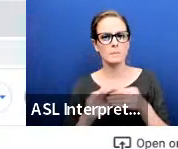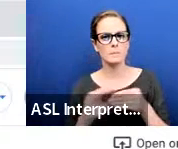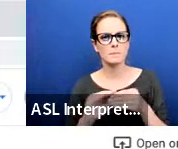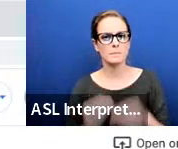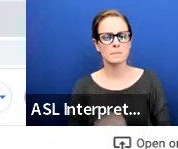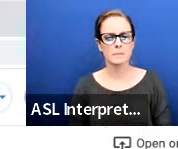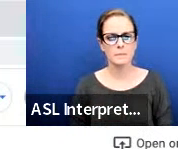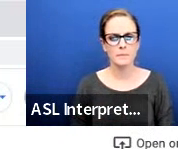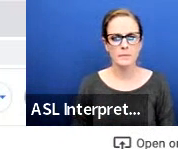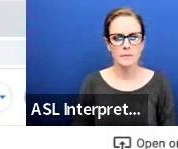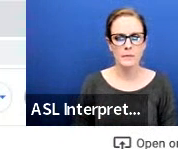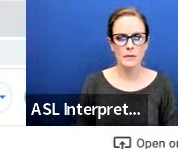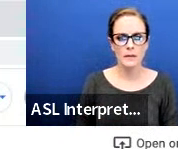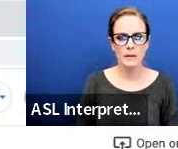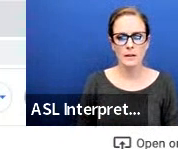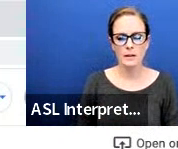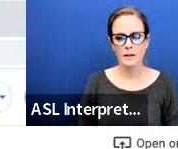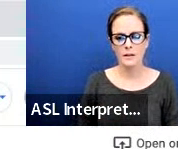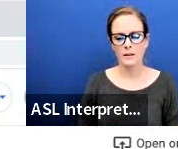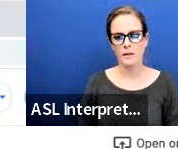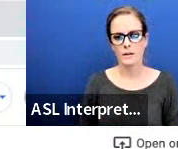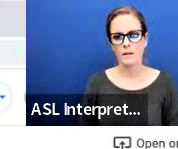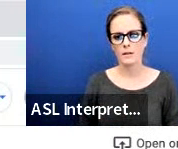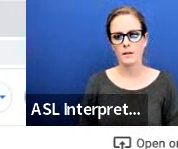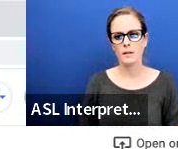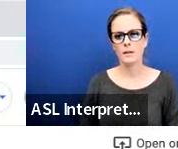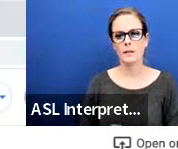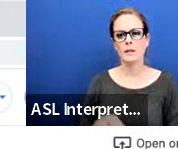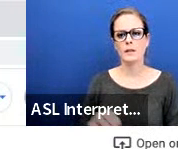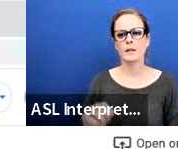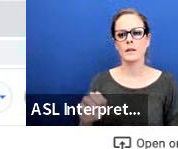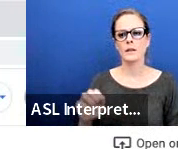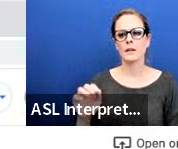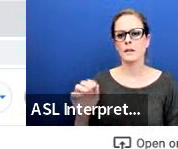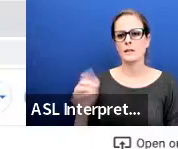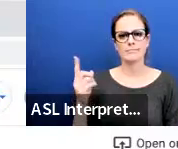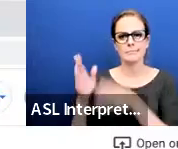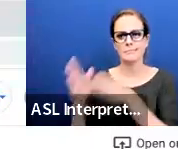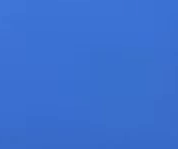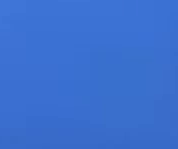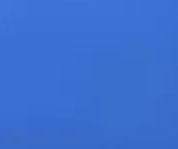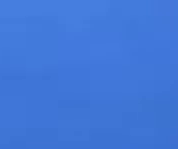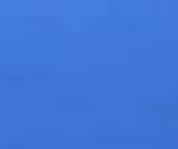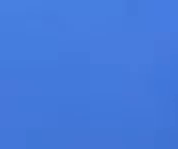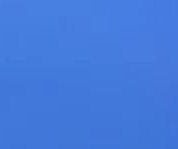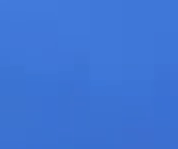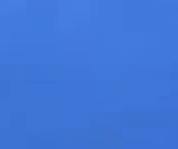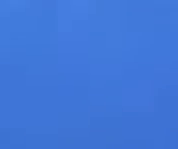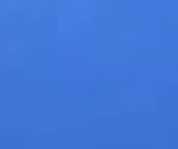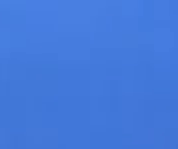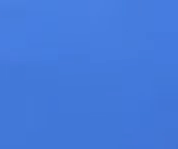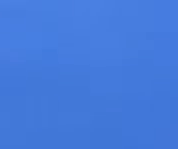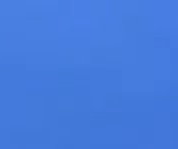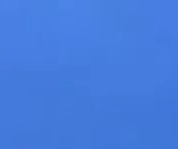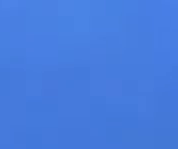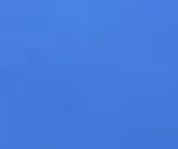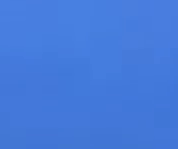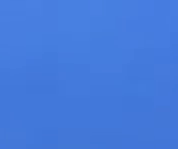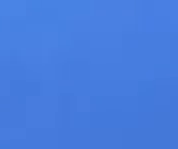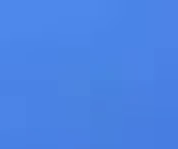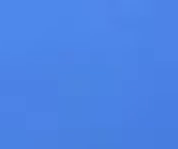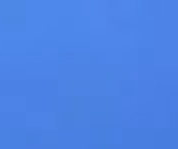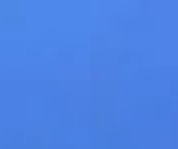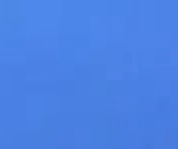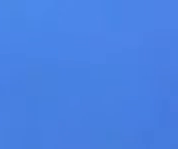And the vaccine Alameda County residents and Again, work with the. you're just mixing metaphors.